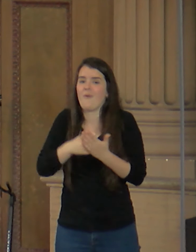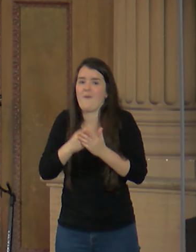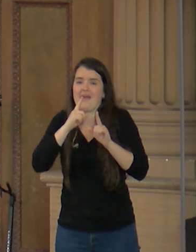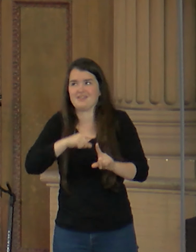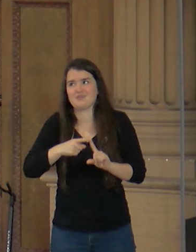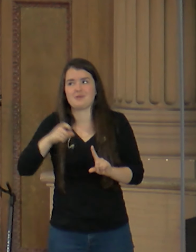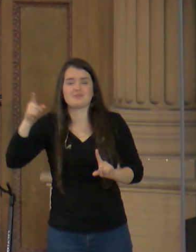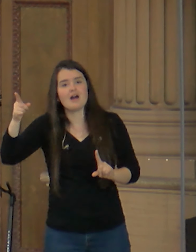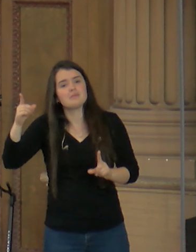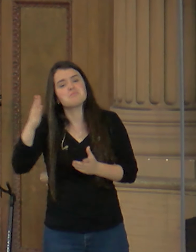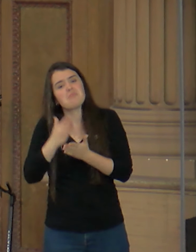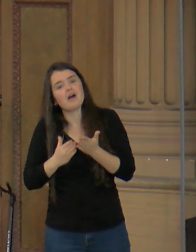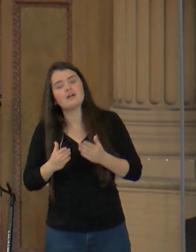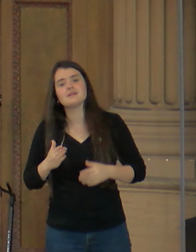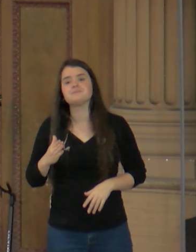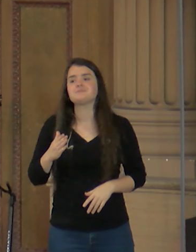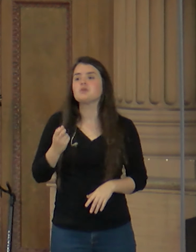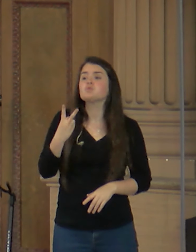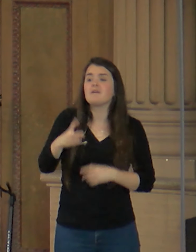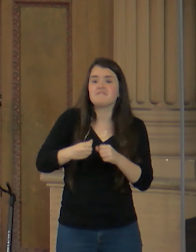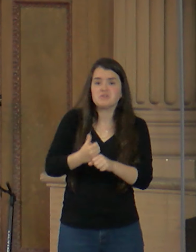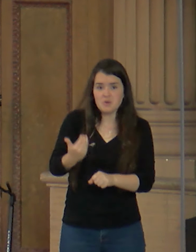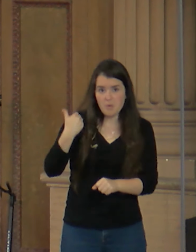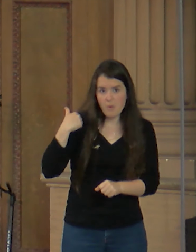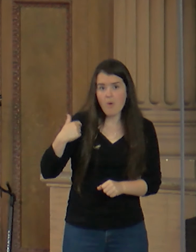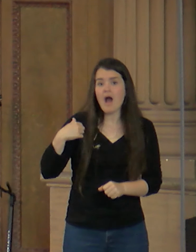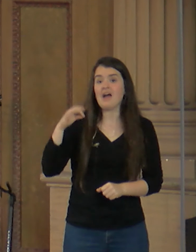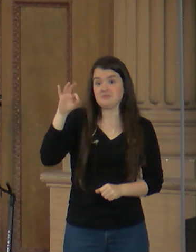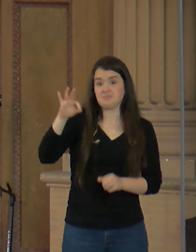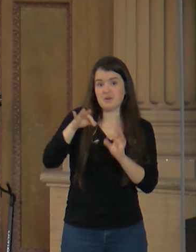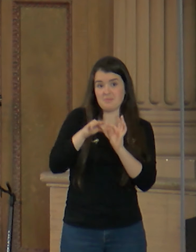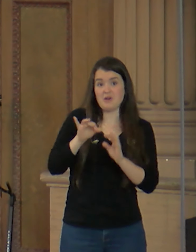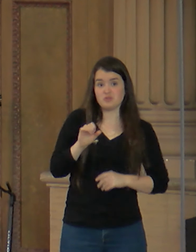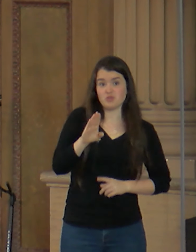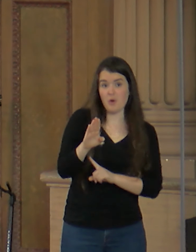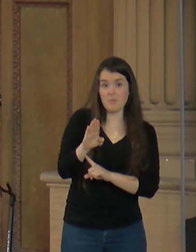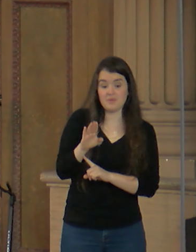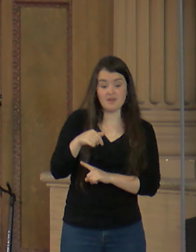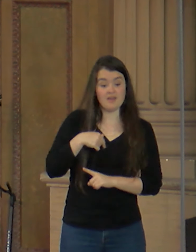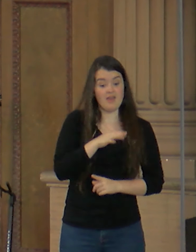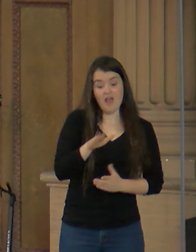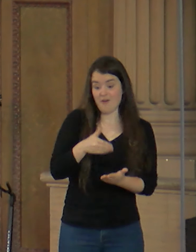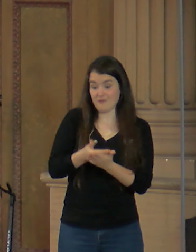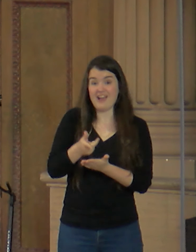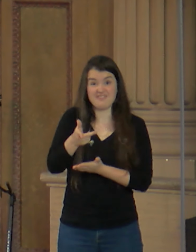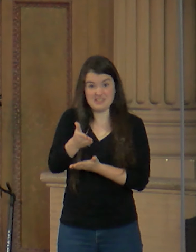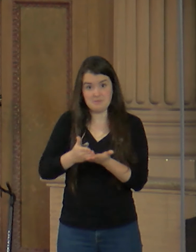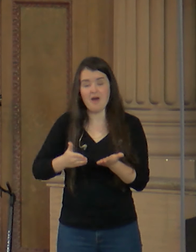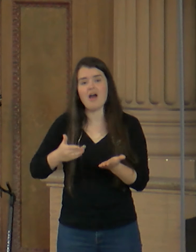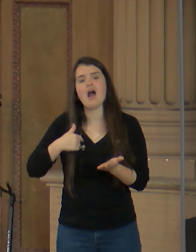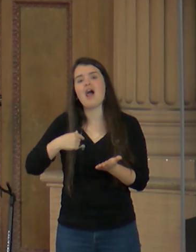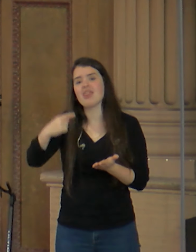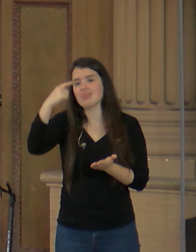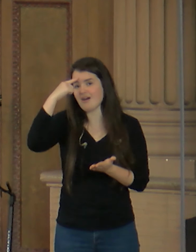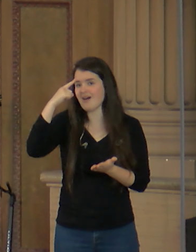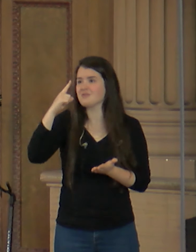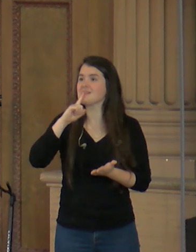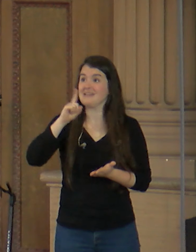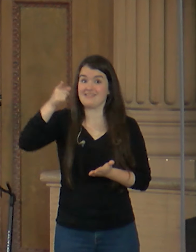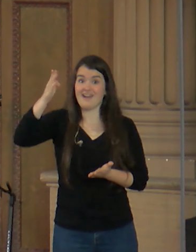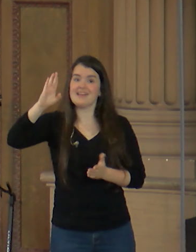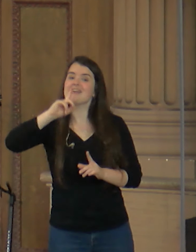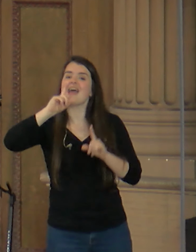Road, and I essentially saw this as the only answer that God gave to Job. That Job railed against God and his good governance of creation, and God